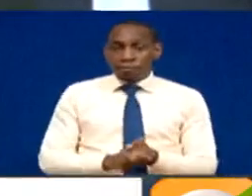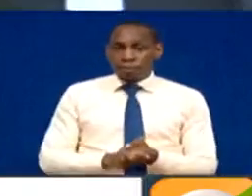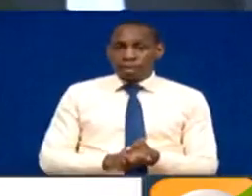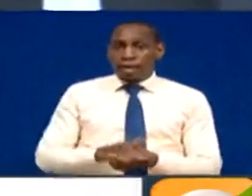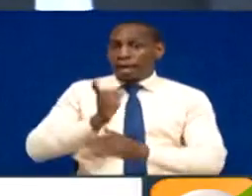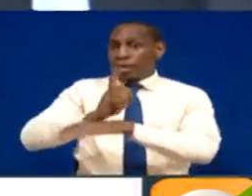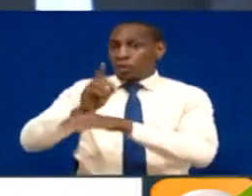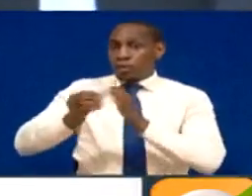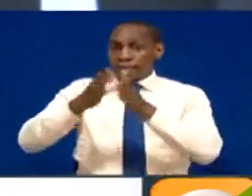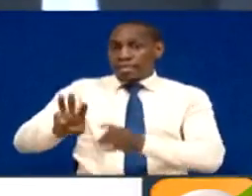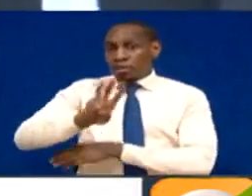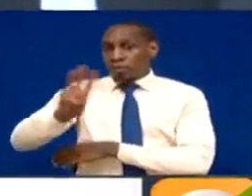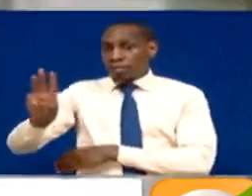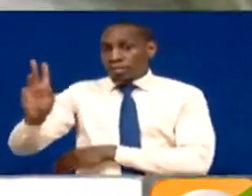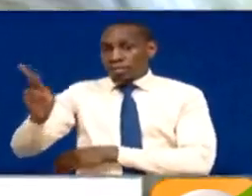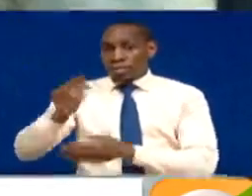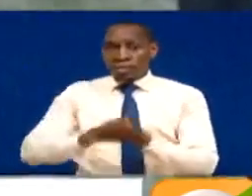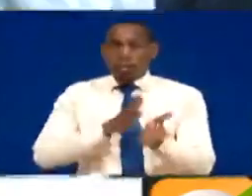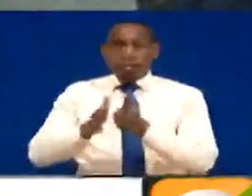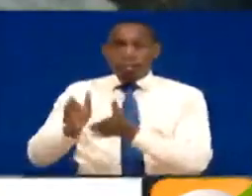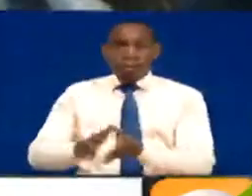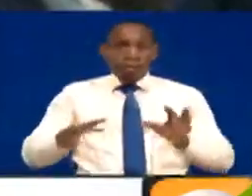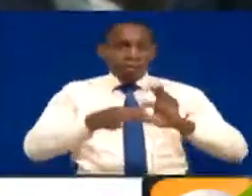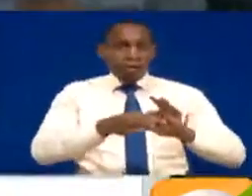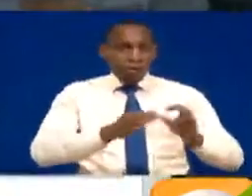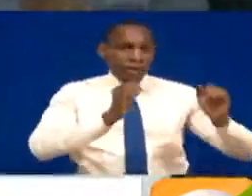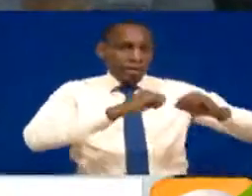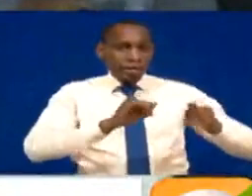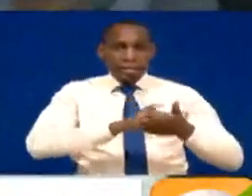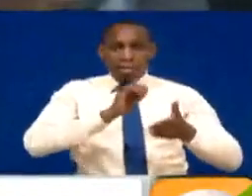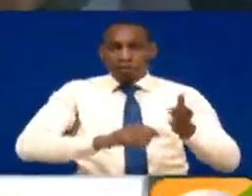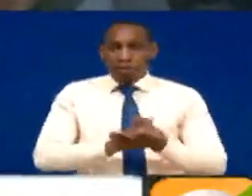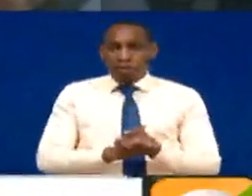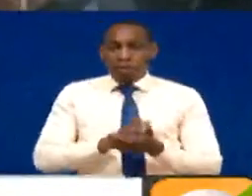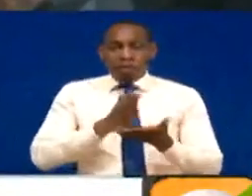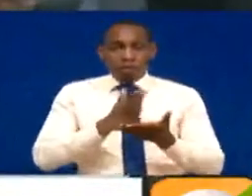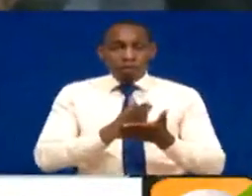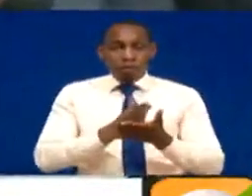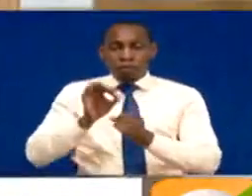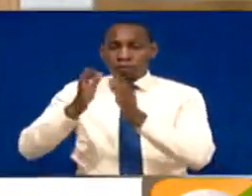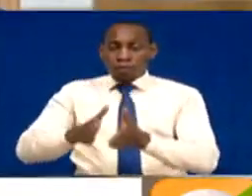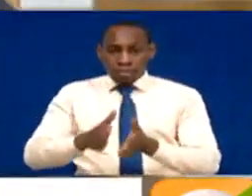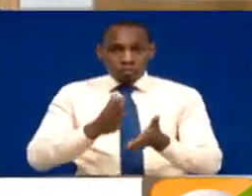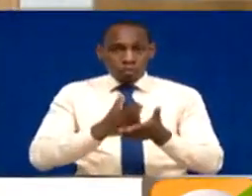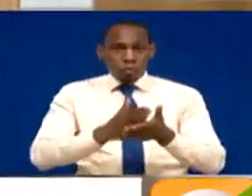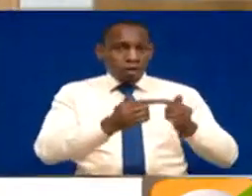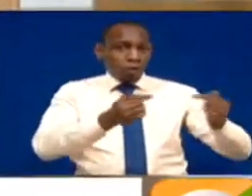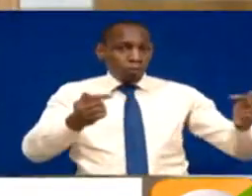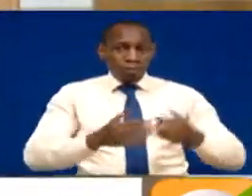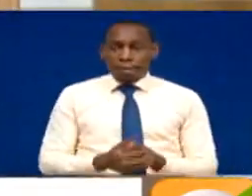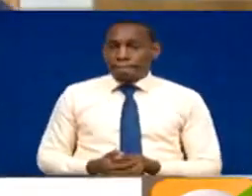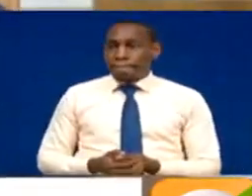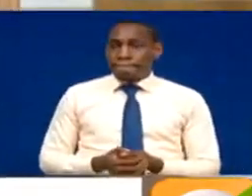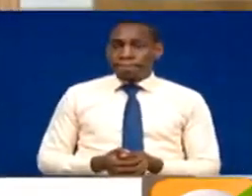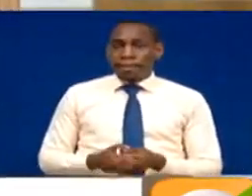Atwoli warning leaders from the Western region who are planning to join the pact that they will face the wrath of the voters. As an elder